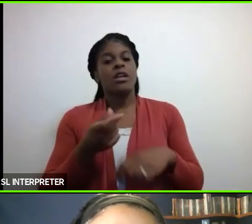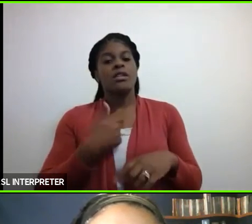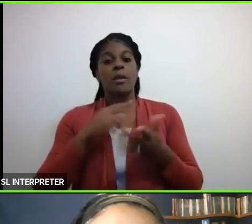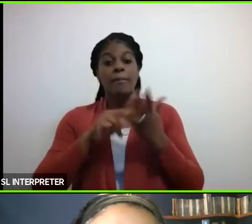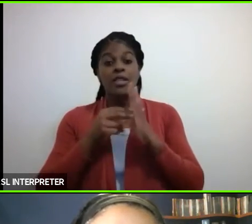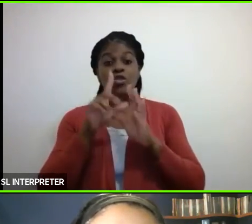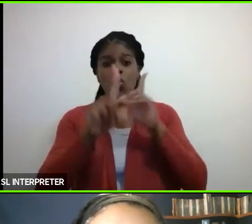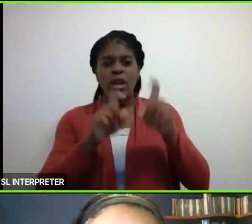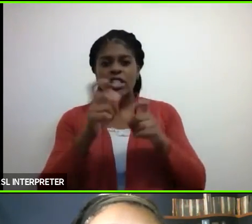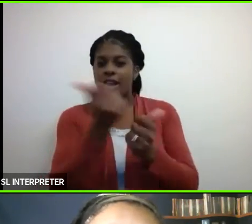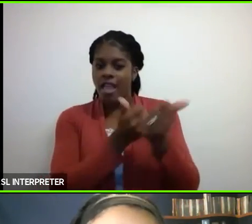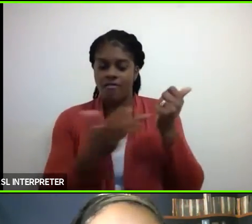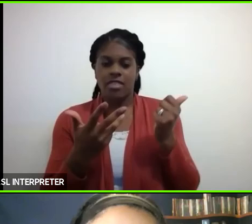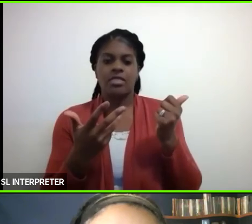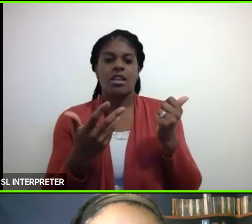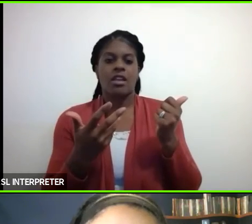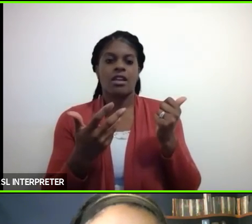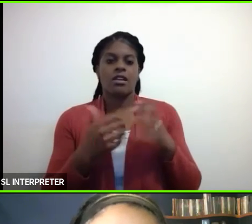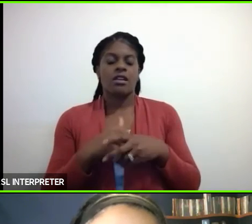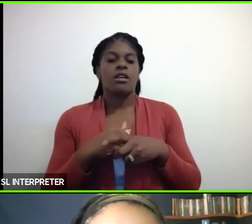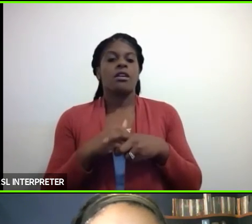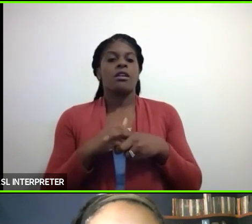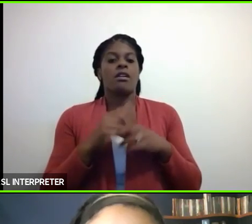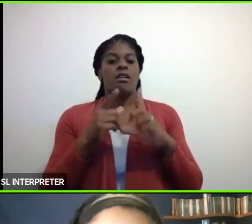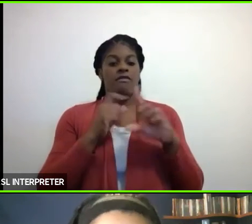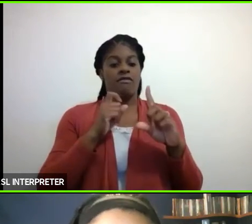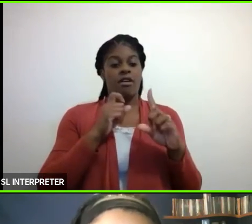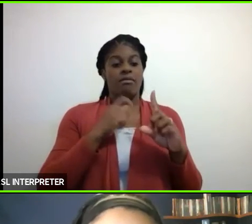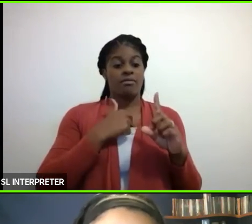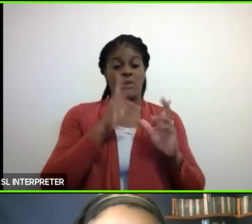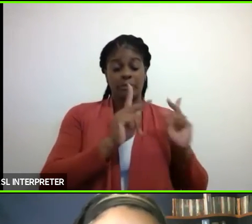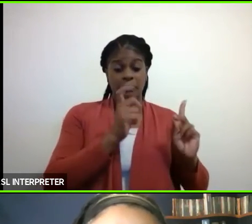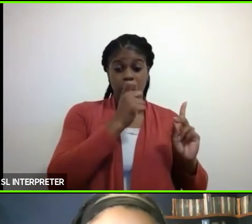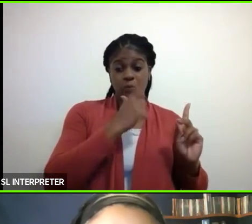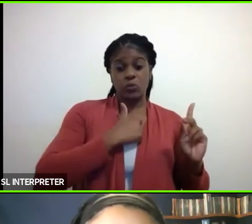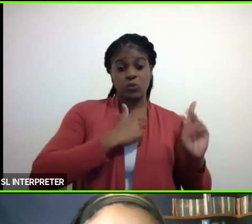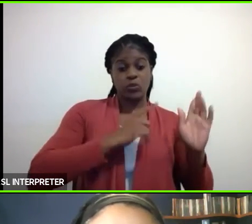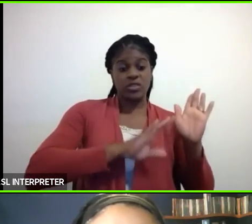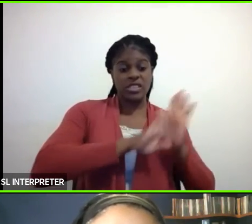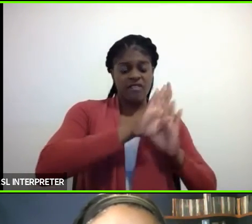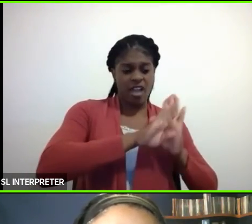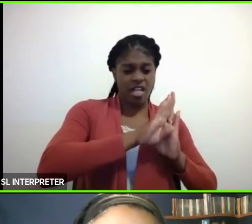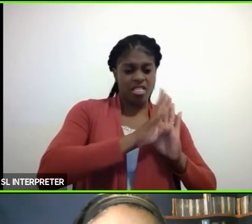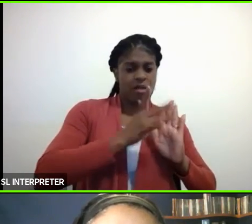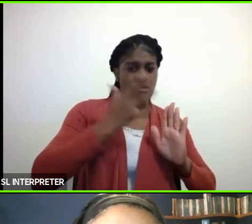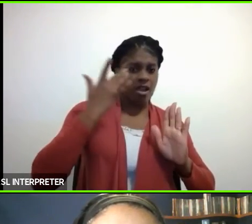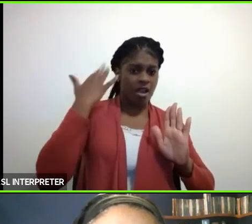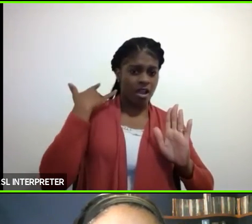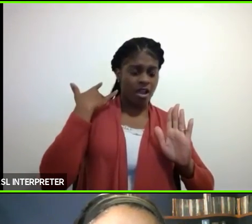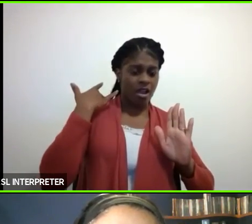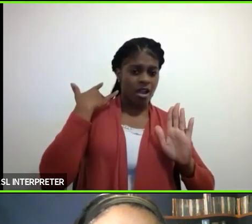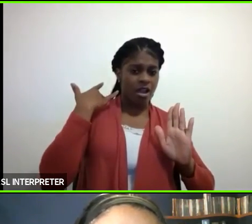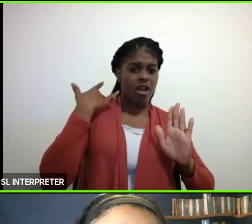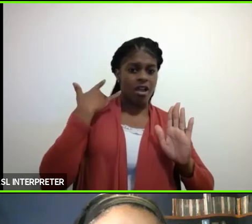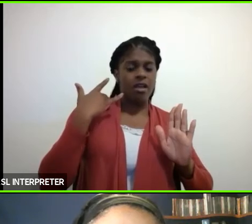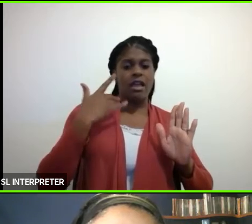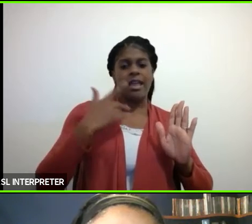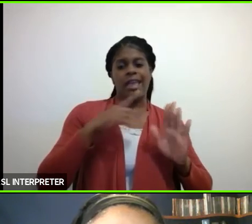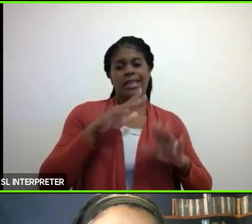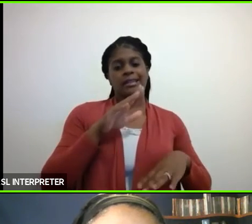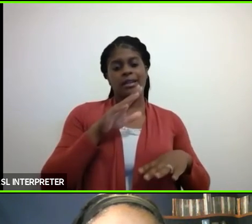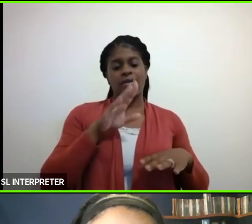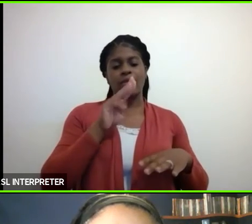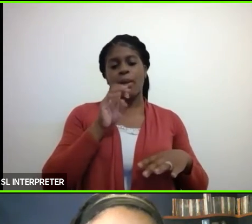questioning everything, right? From the instruments that have been developed, from the modalities that have been developed,